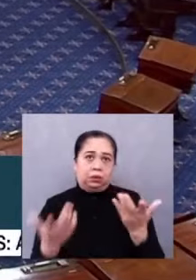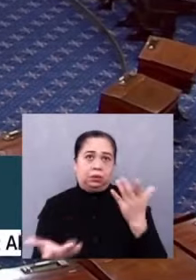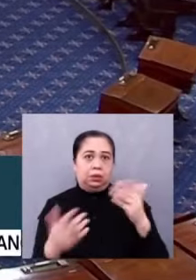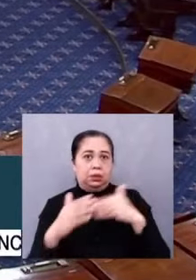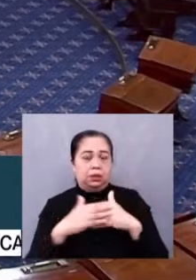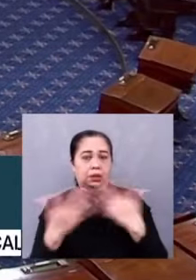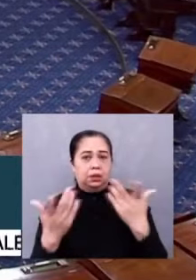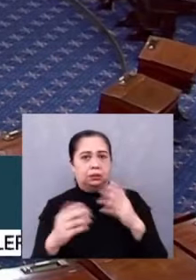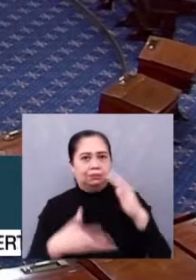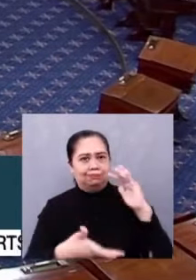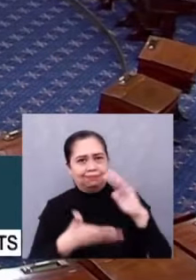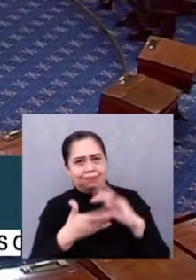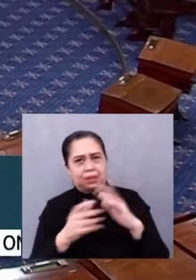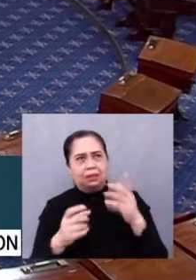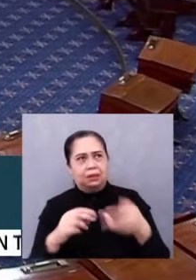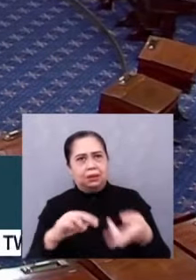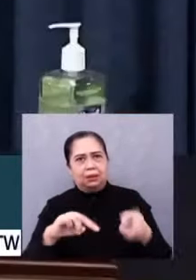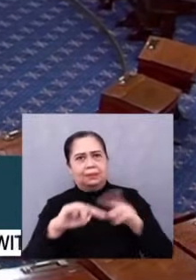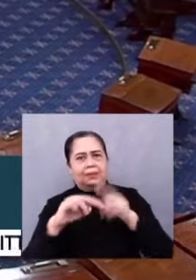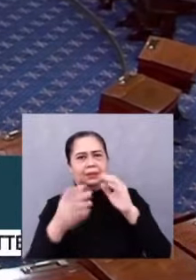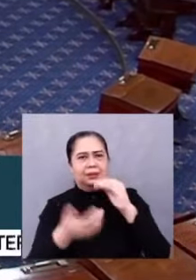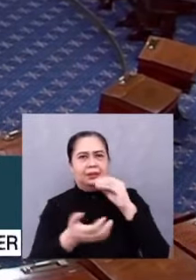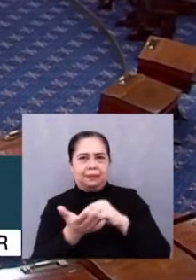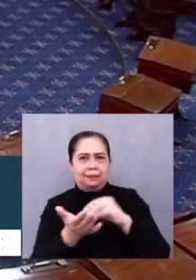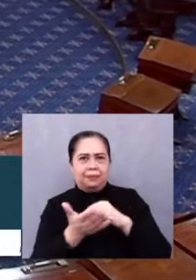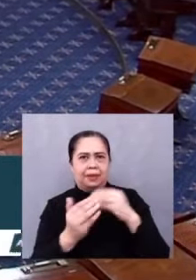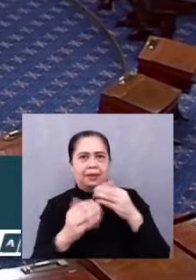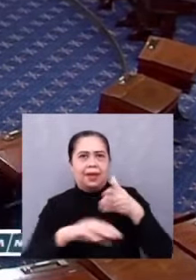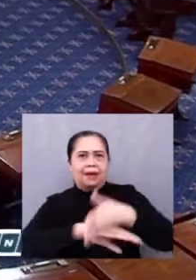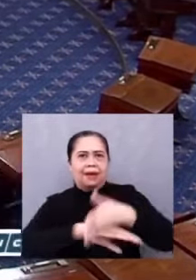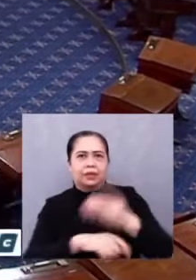statutory debt limit after December 15th.